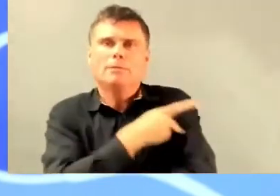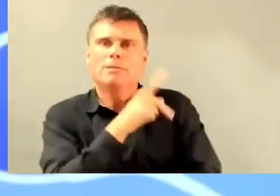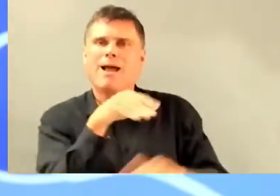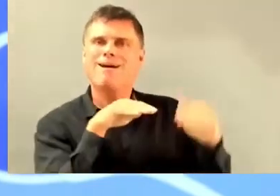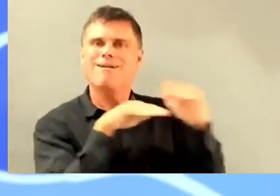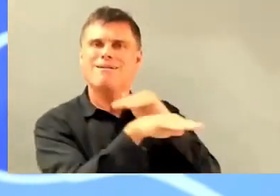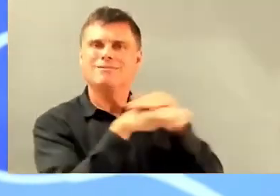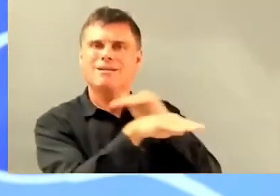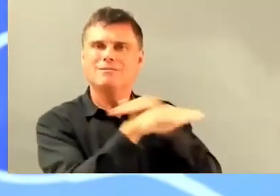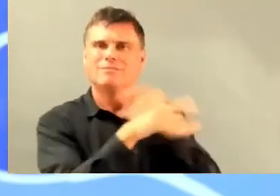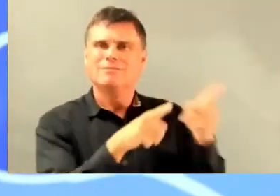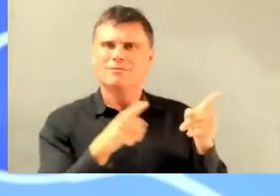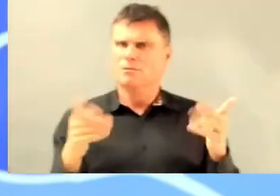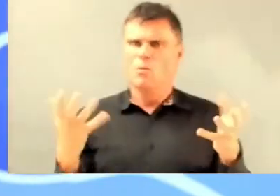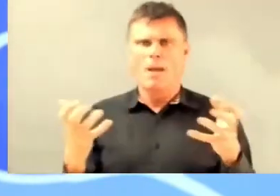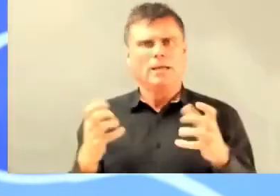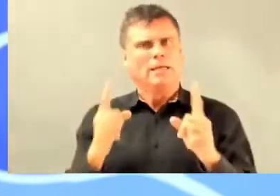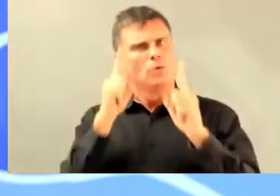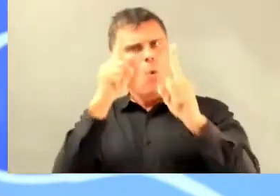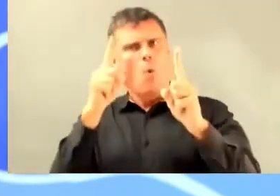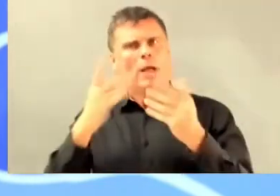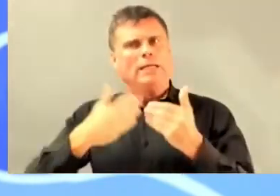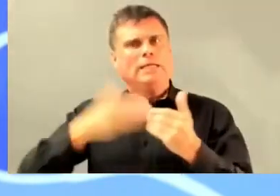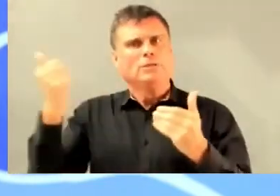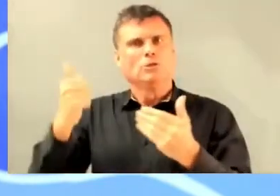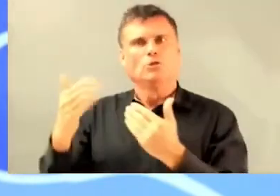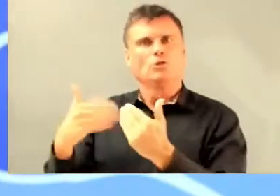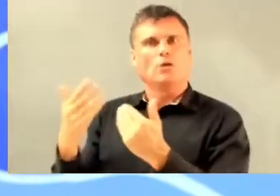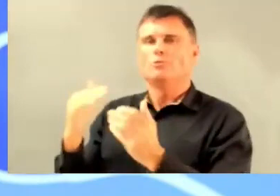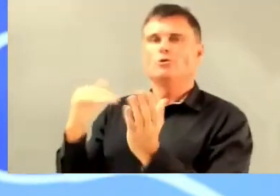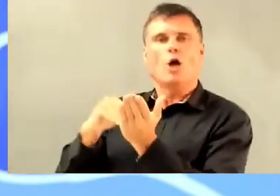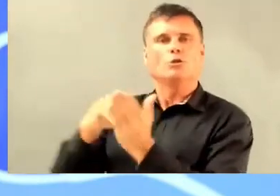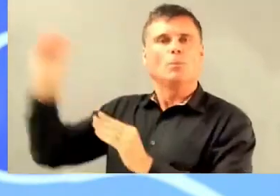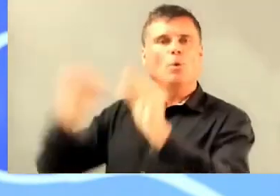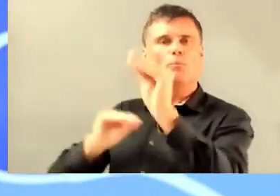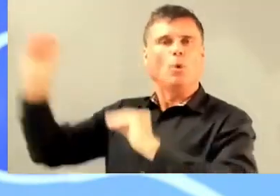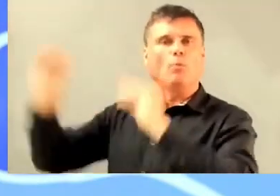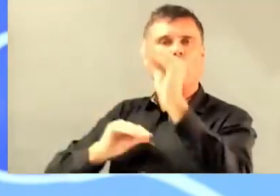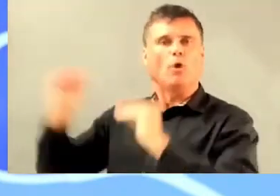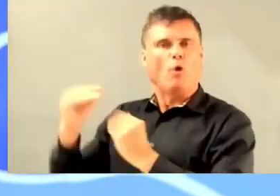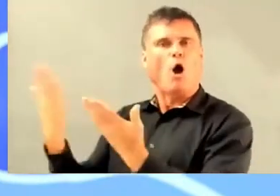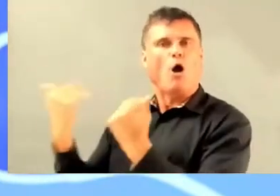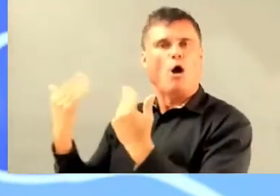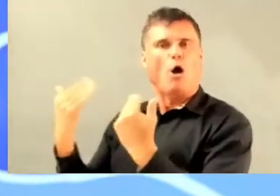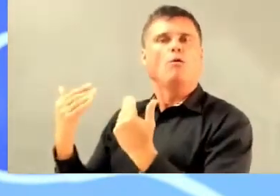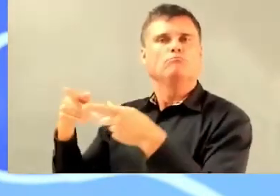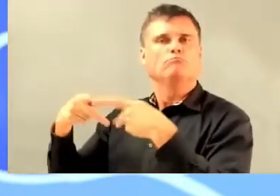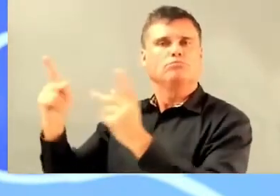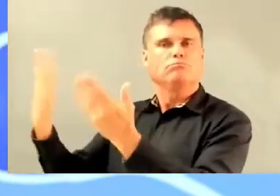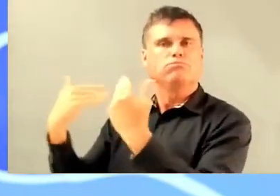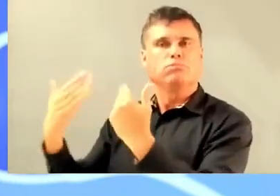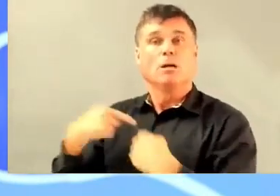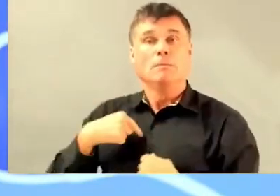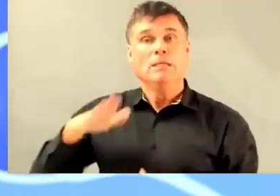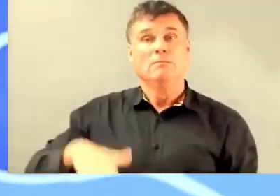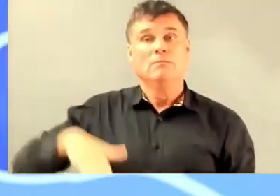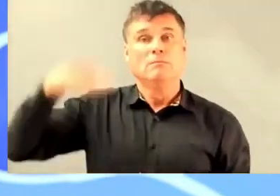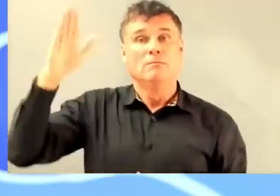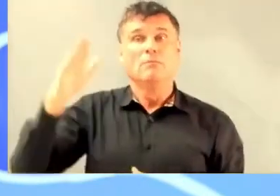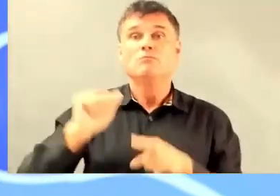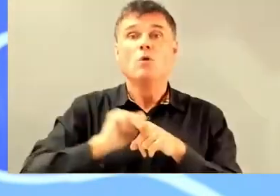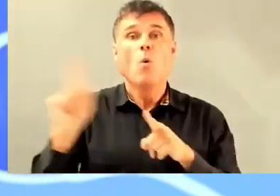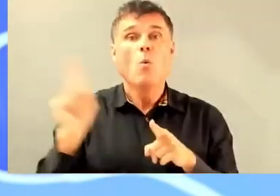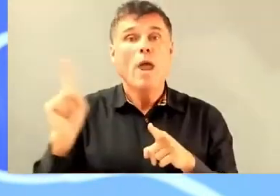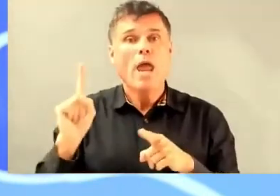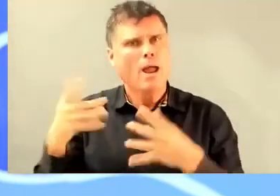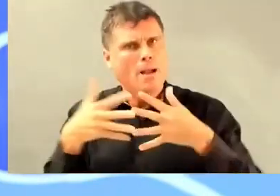Columbia is a great step. I also know in my own journey, I'm a U.S. trained physician, and this is a much